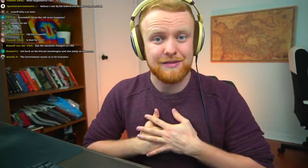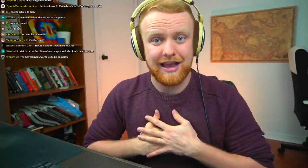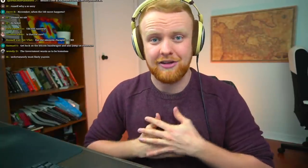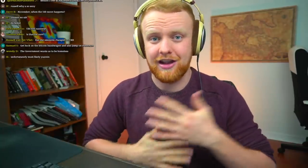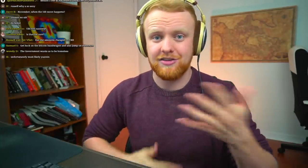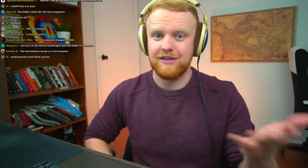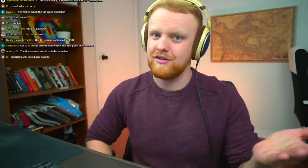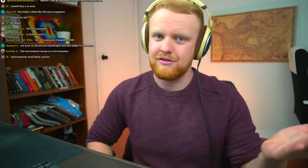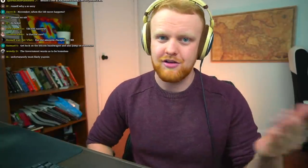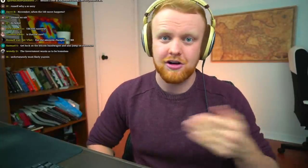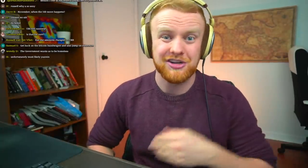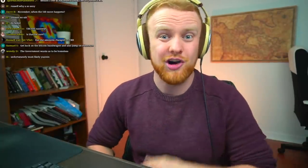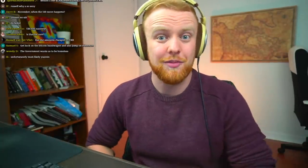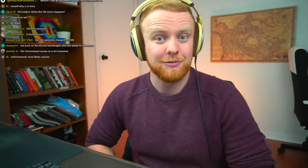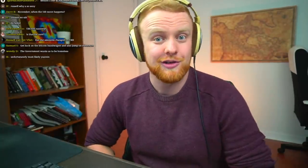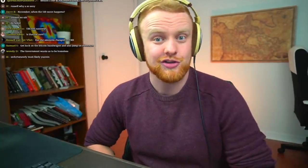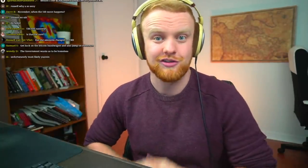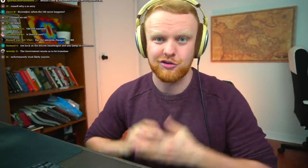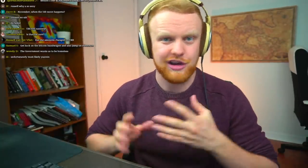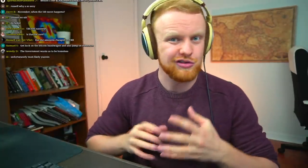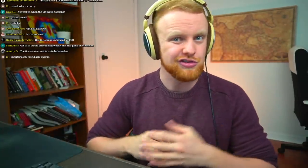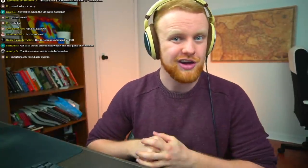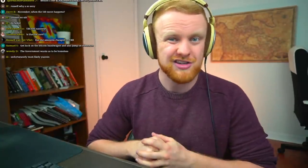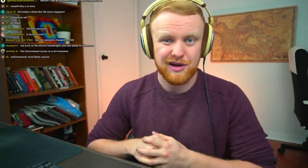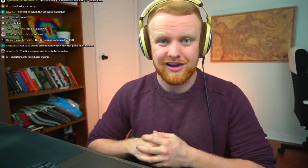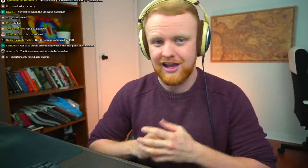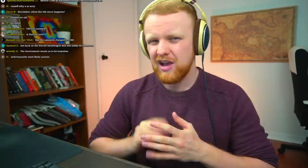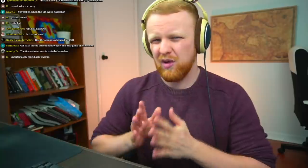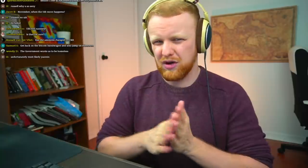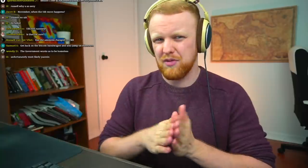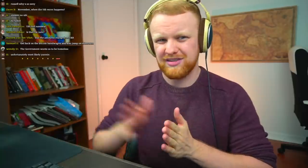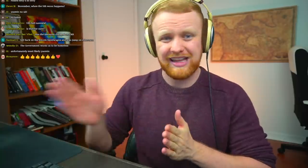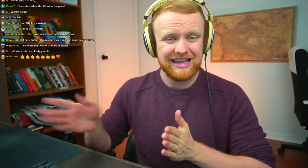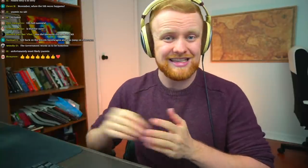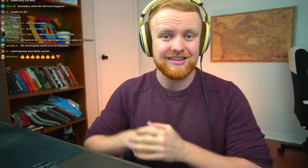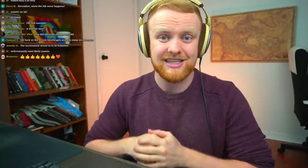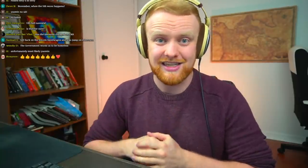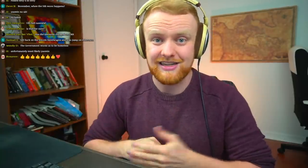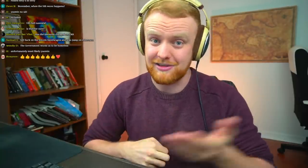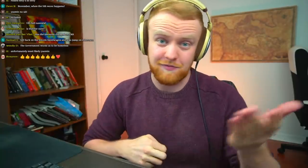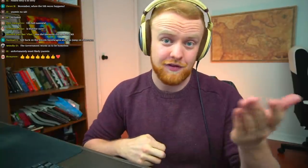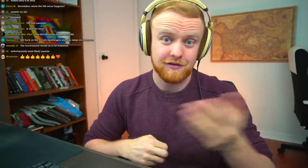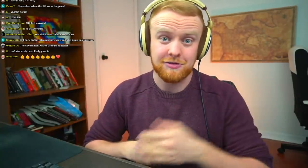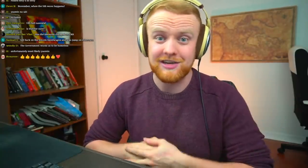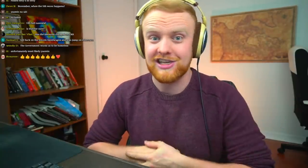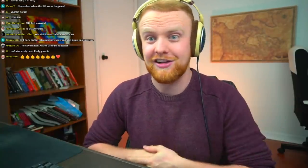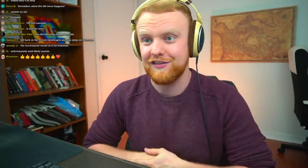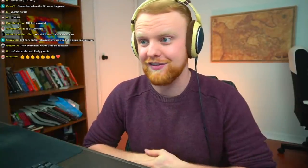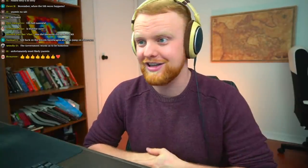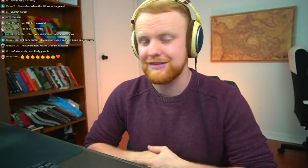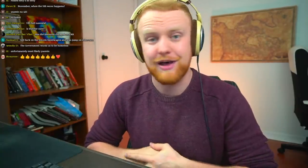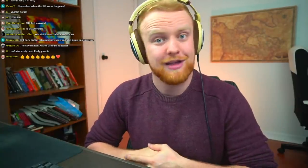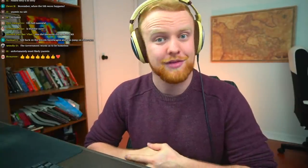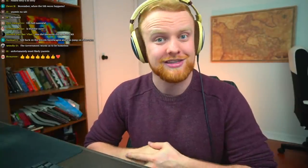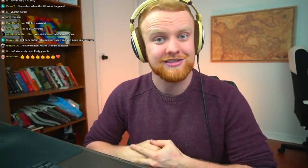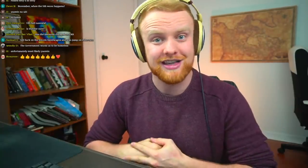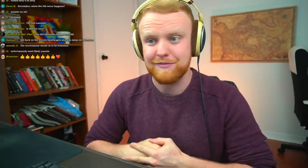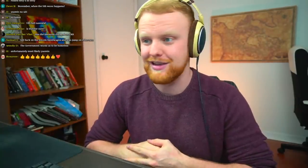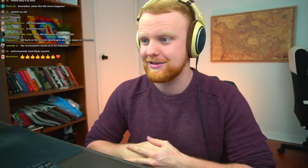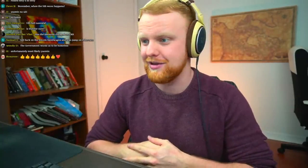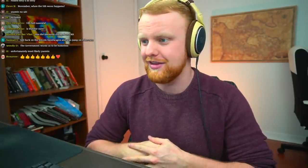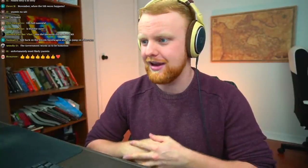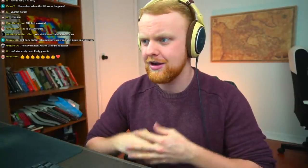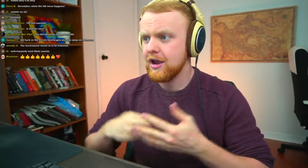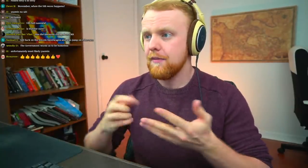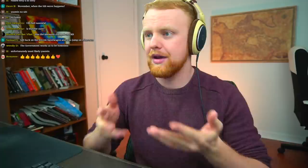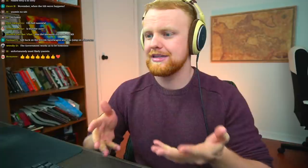real estate background, if you don't already know, I'm a realtor in the greater Toronto area. I work mostly east of the city, so feel free to reach out if you ever need to buy a place or sell a